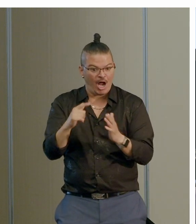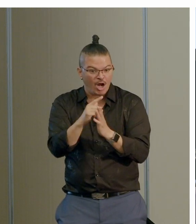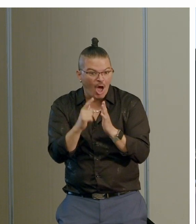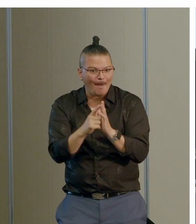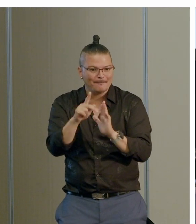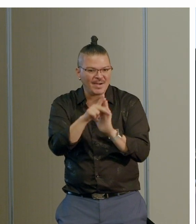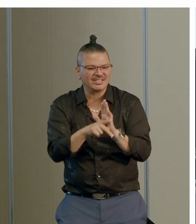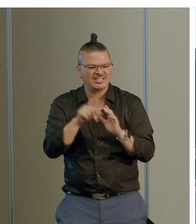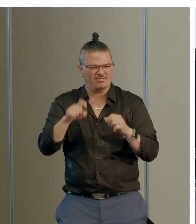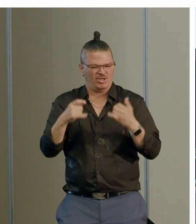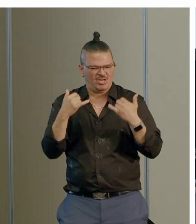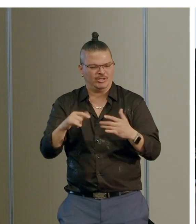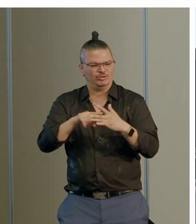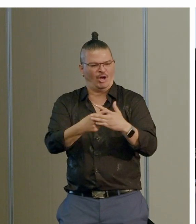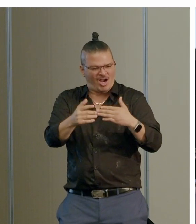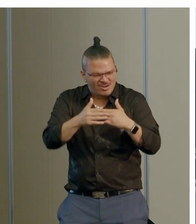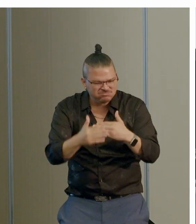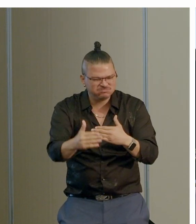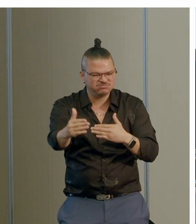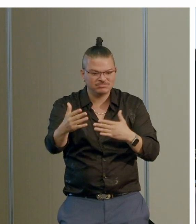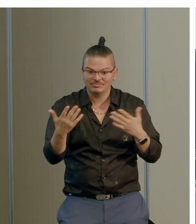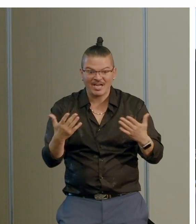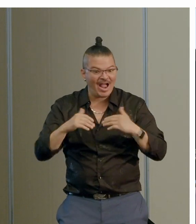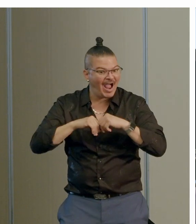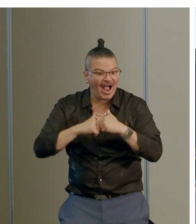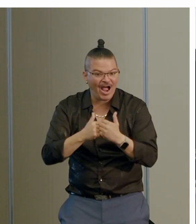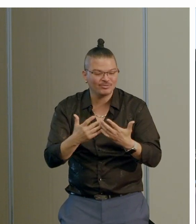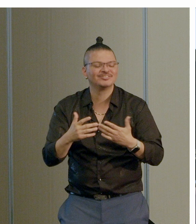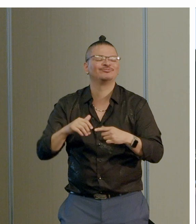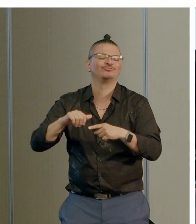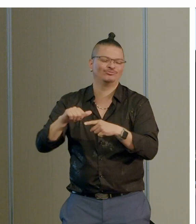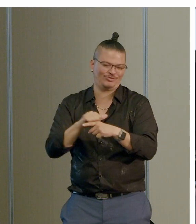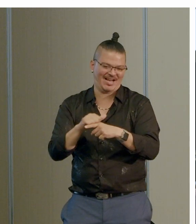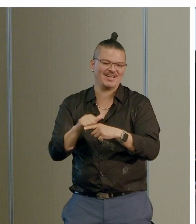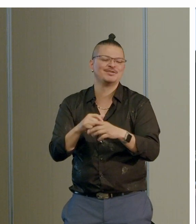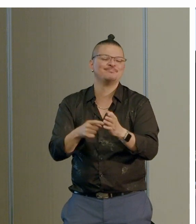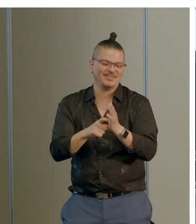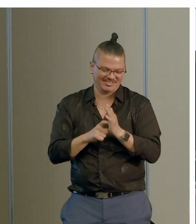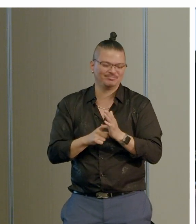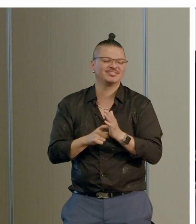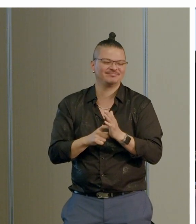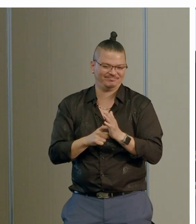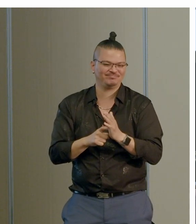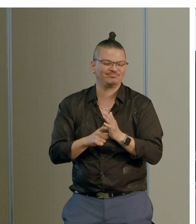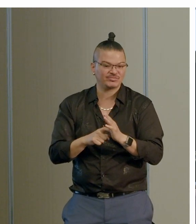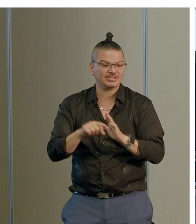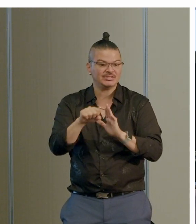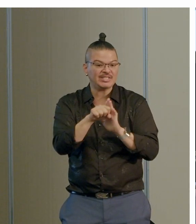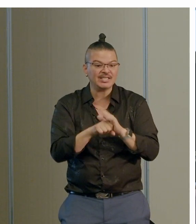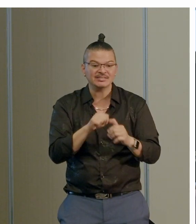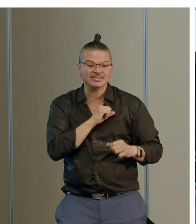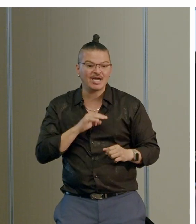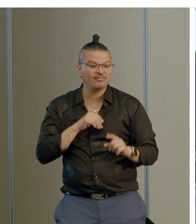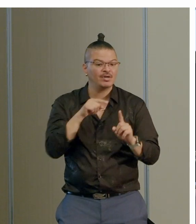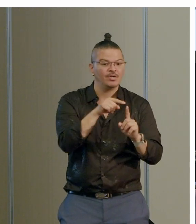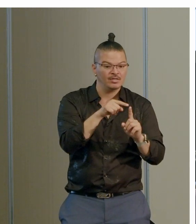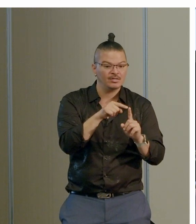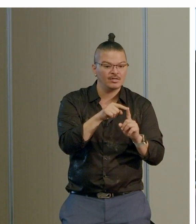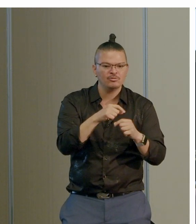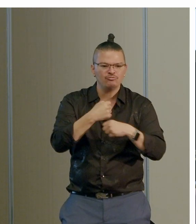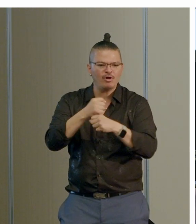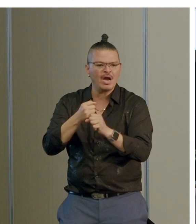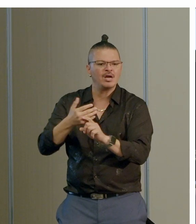training. We need to ensure that all state staff or state staff that create artifacts know how to